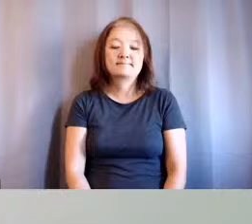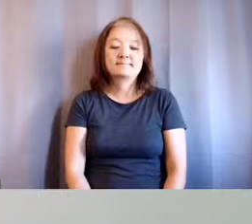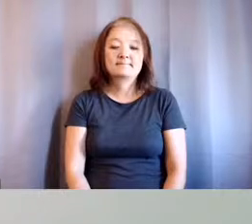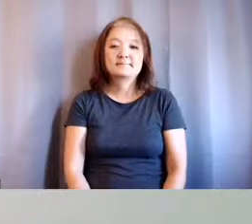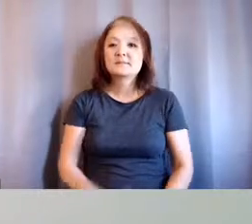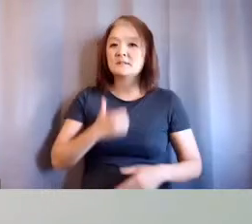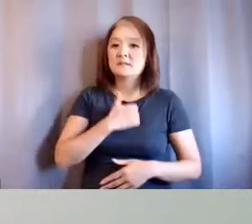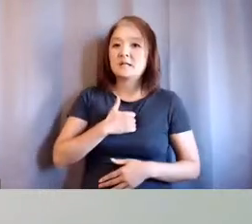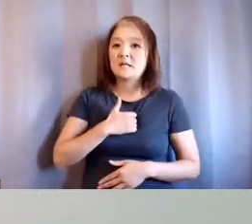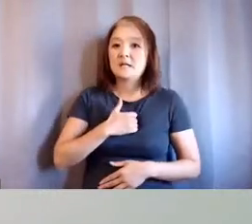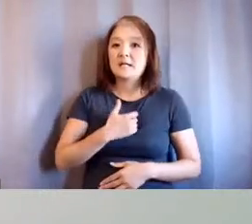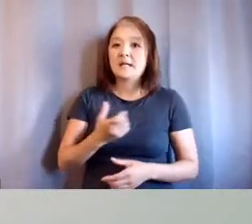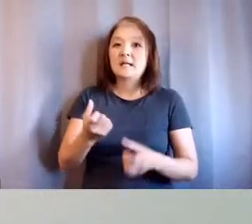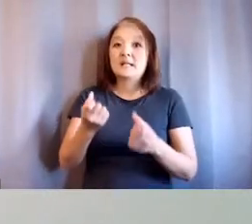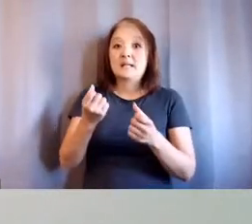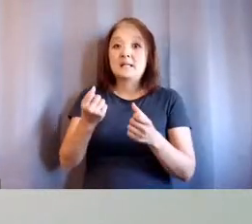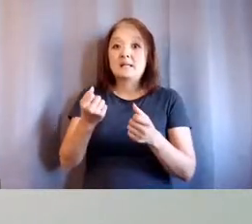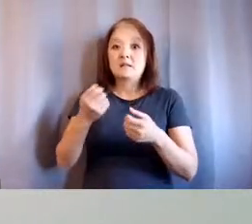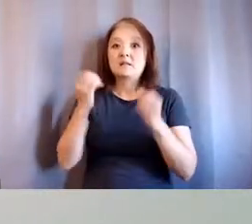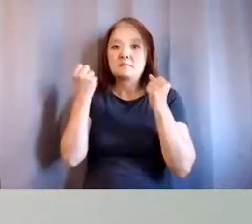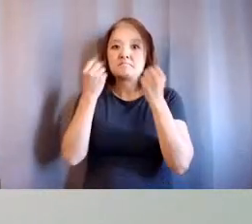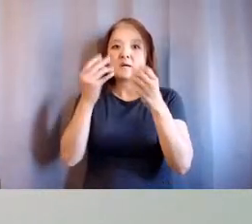Sorry, many more are coming in. Yeah,